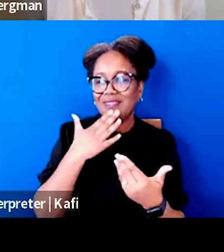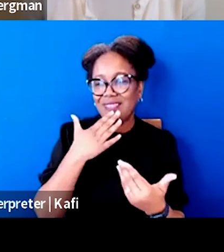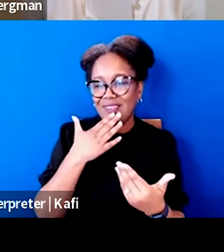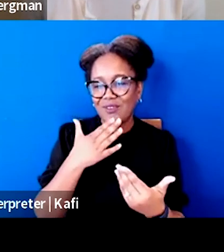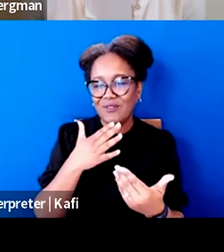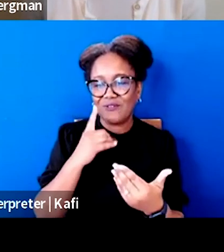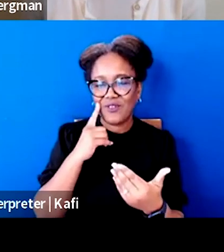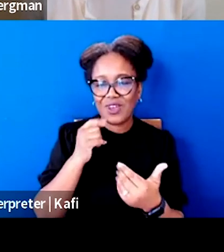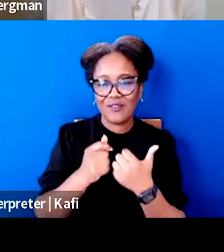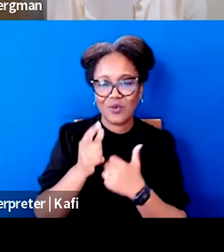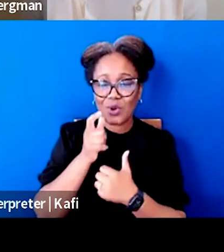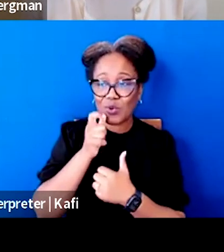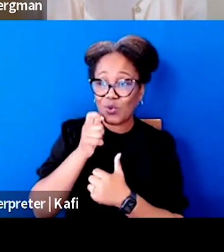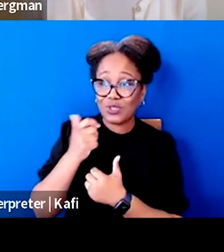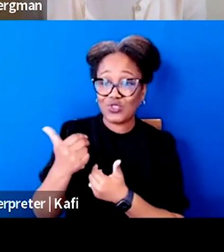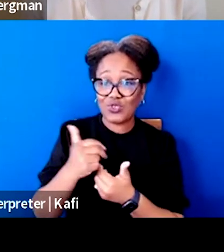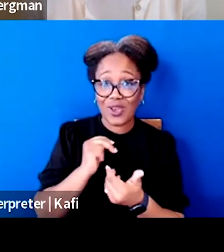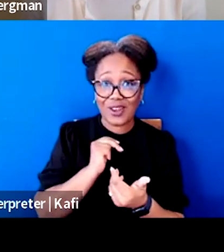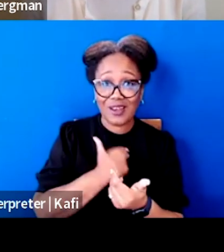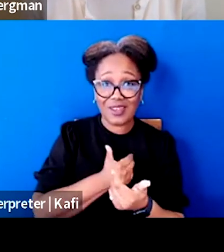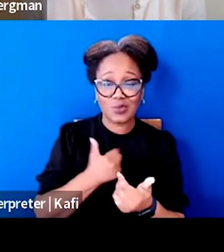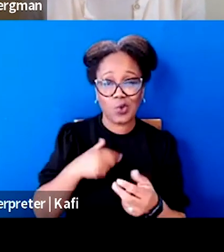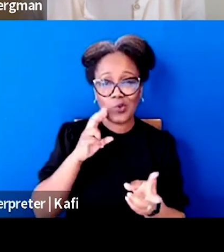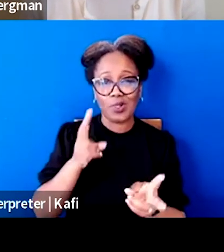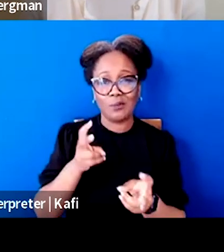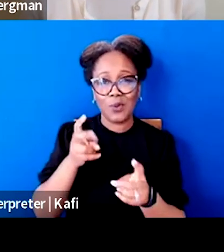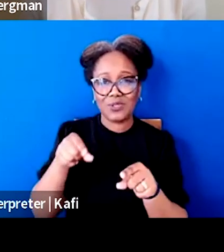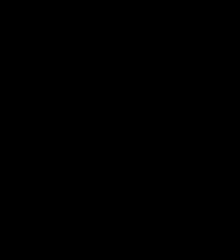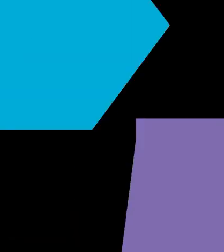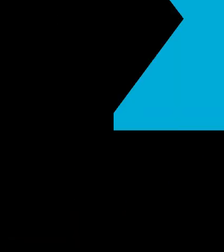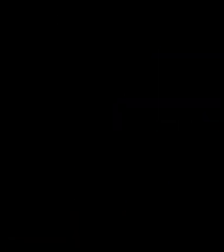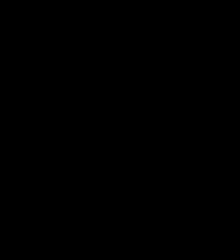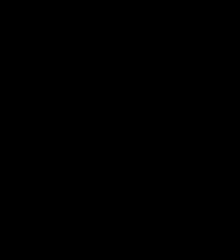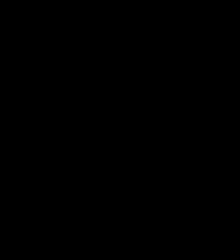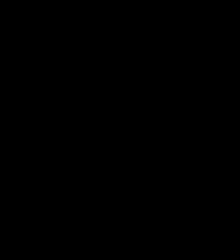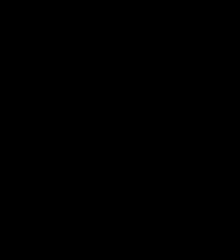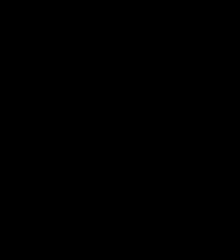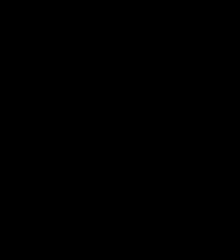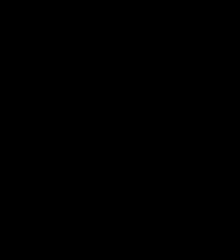recording for everybody to watch afterwards. If you have any questions, please feel free to reach out to us. Thank you.